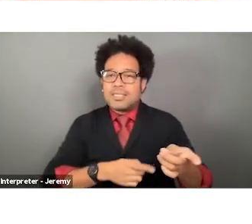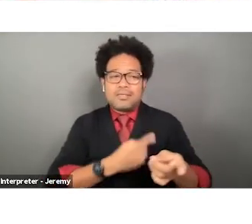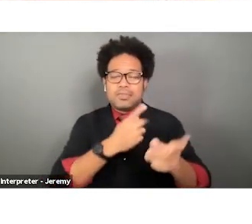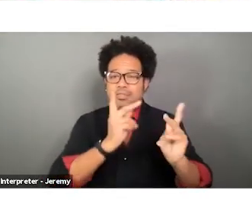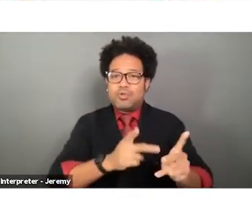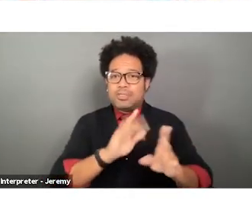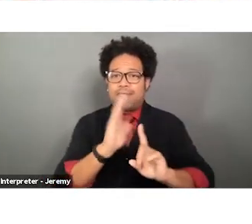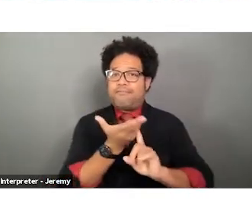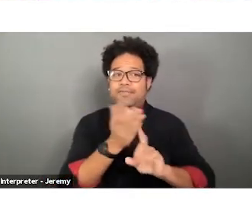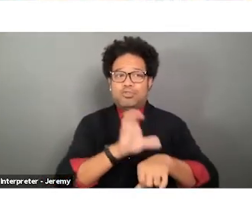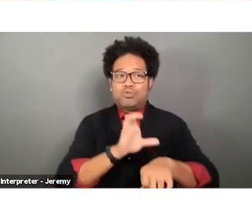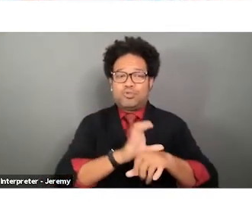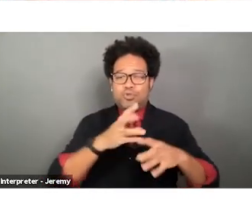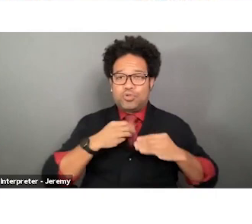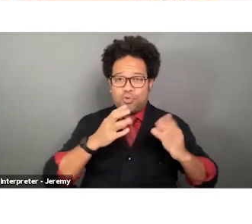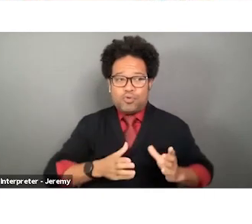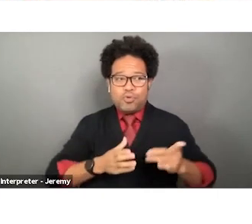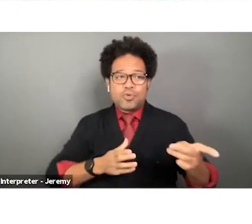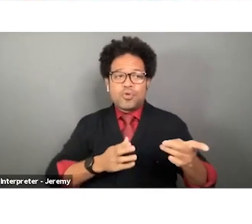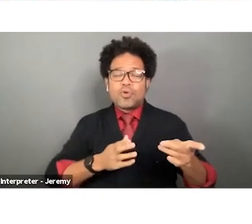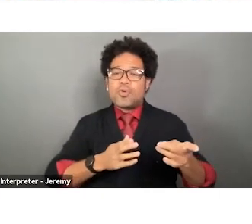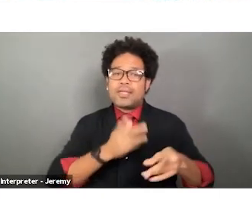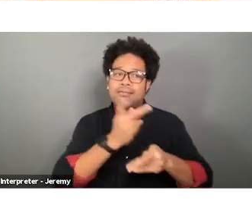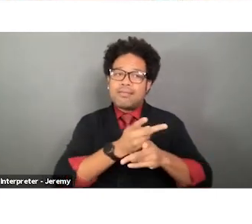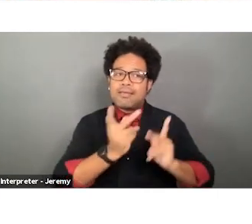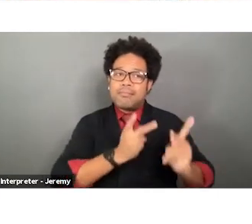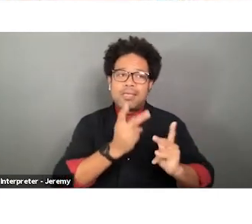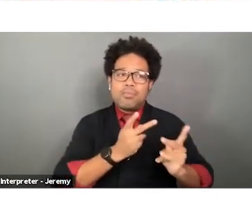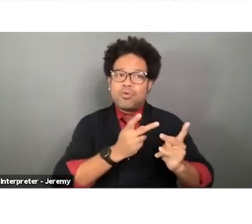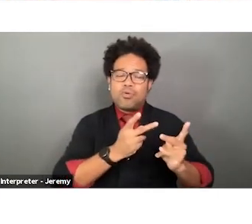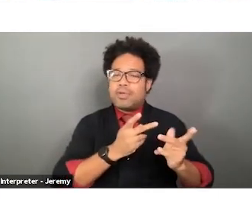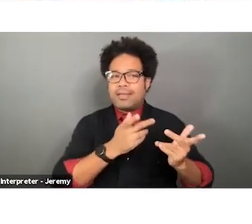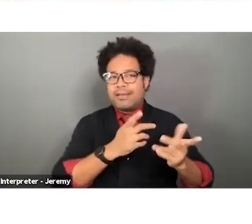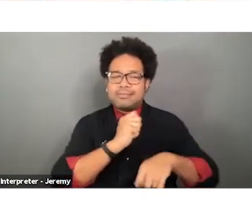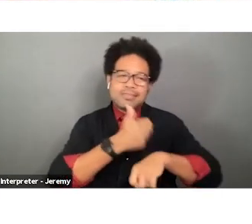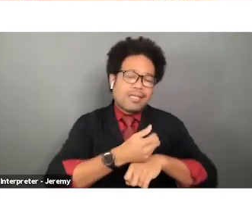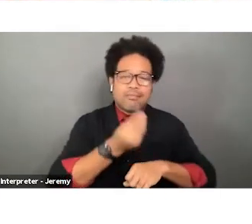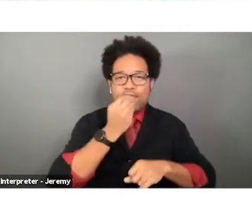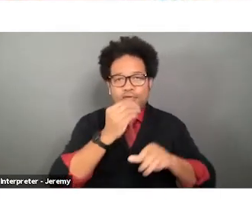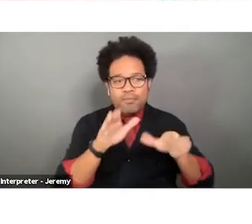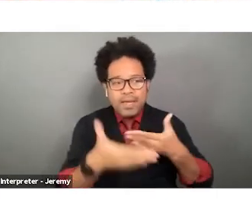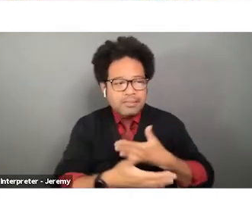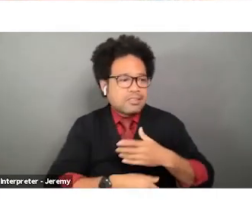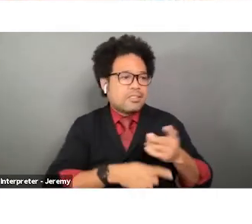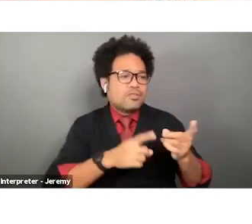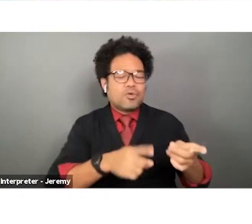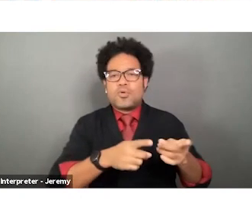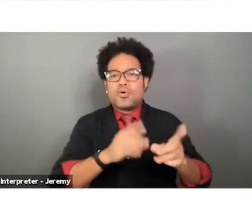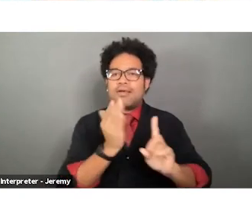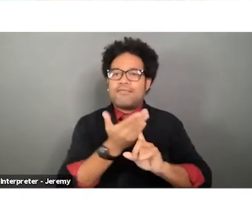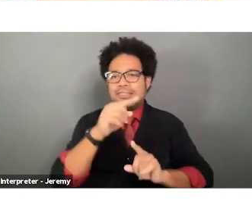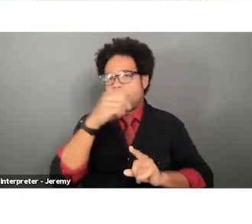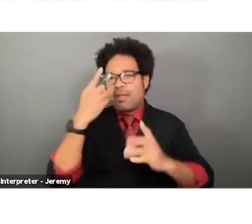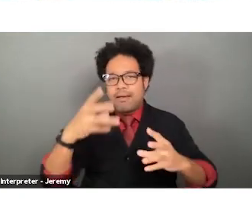church owners to house people to like put together food packages, or convincing Black-owned restaurants to feed folks